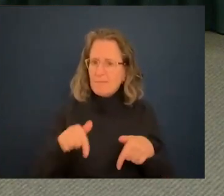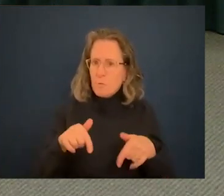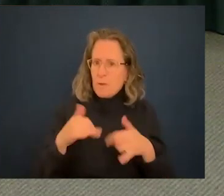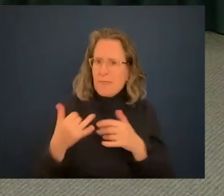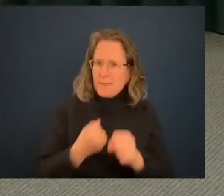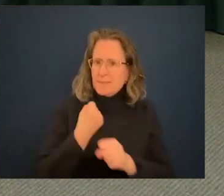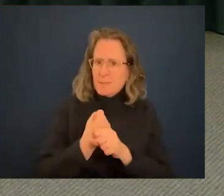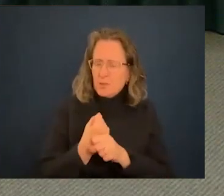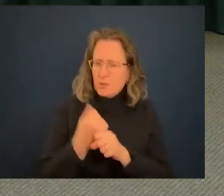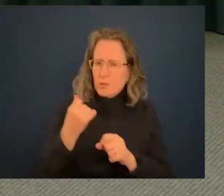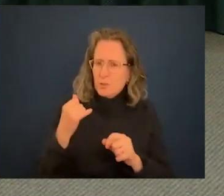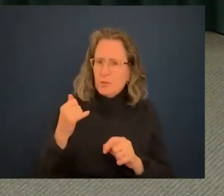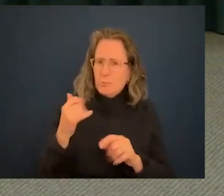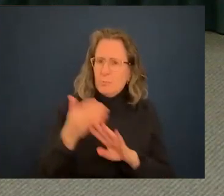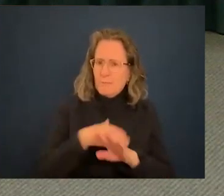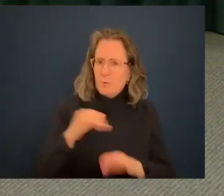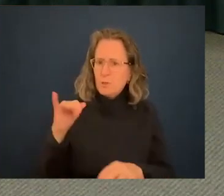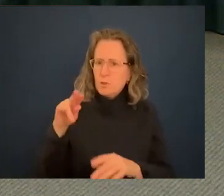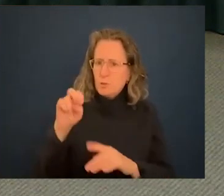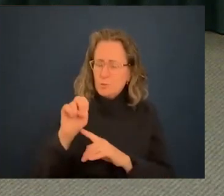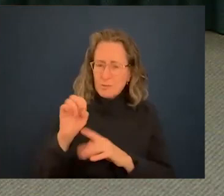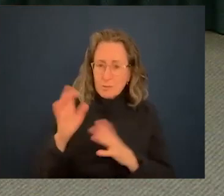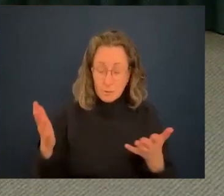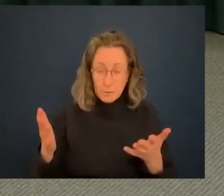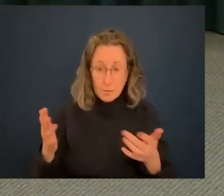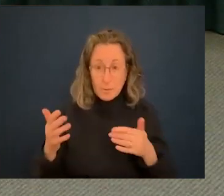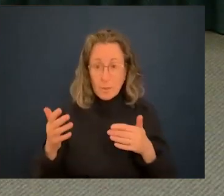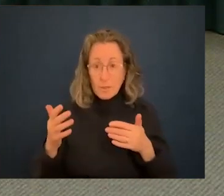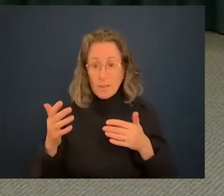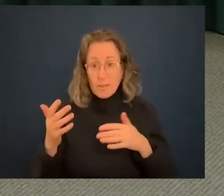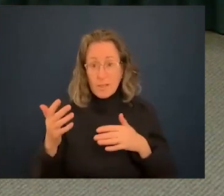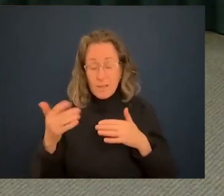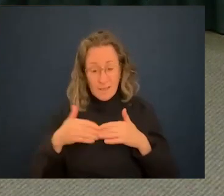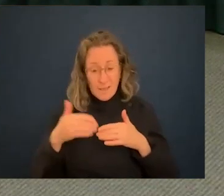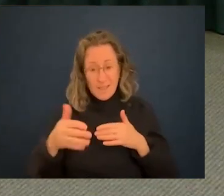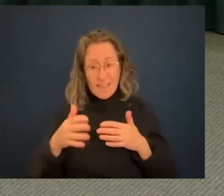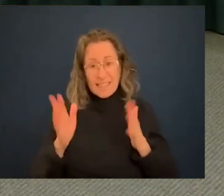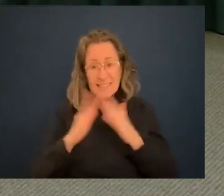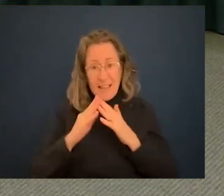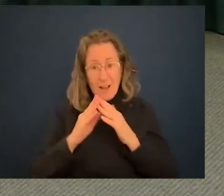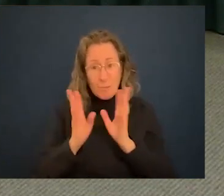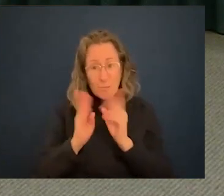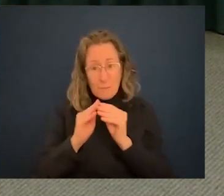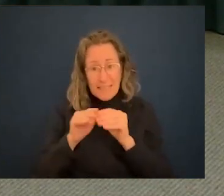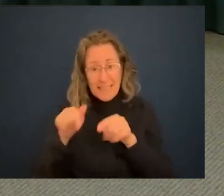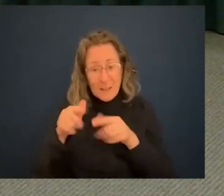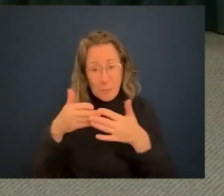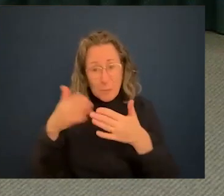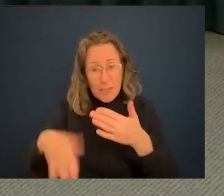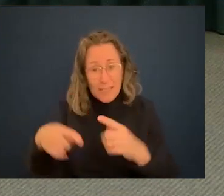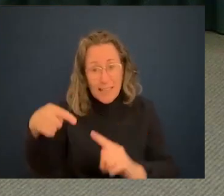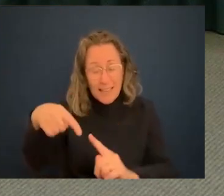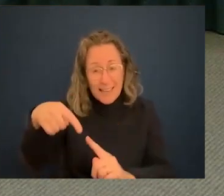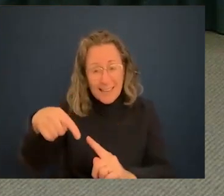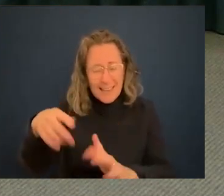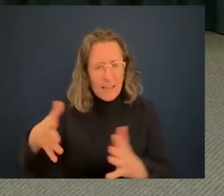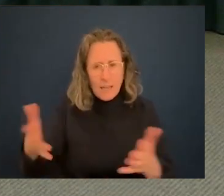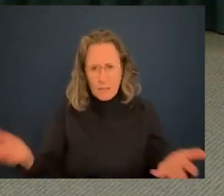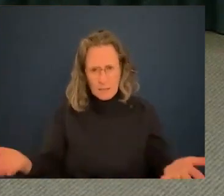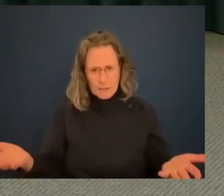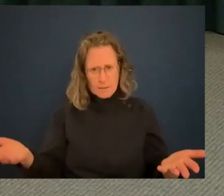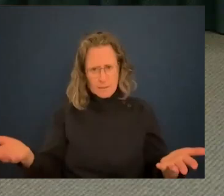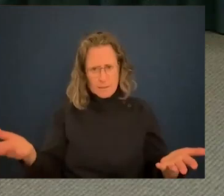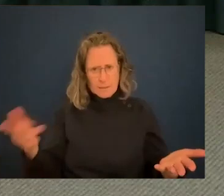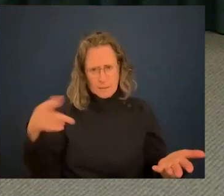and five days that you would address uh making an amendment to the budget